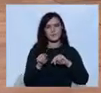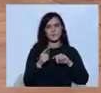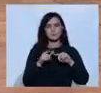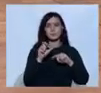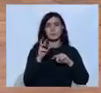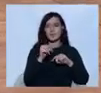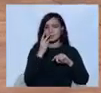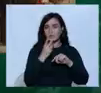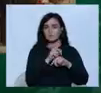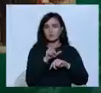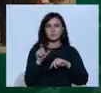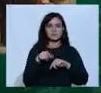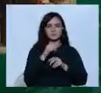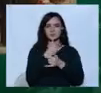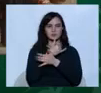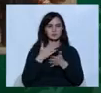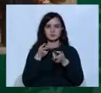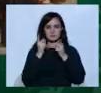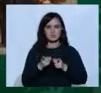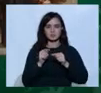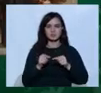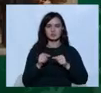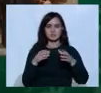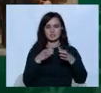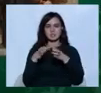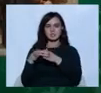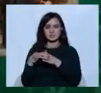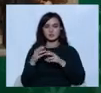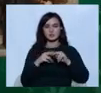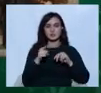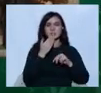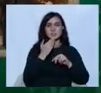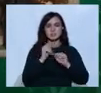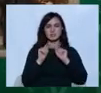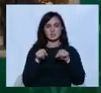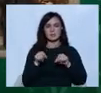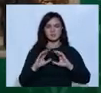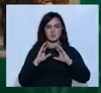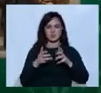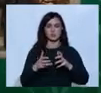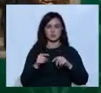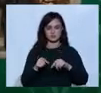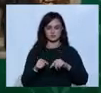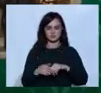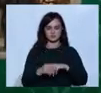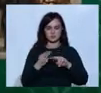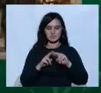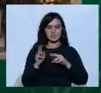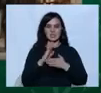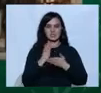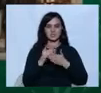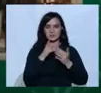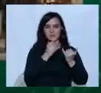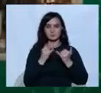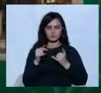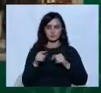you'll remember, are the main ideas of our story. Yes, Samantha, and I think we have two main themes we can focus on